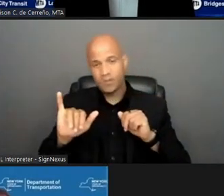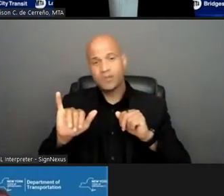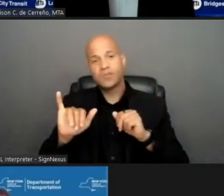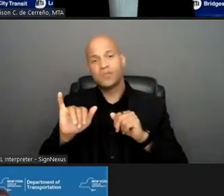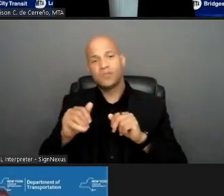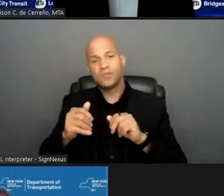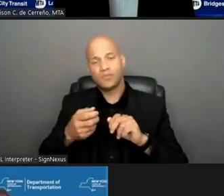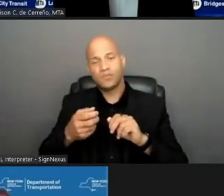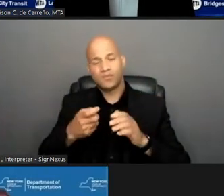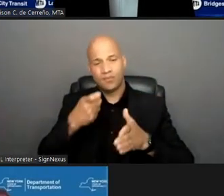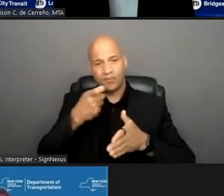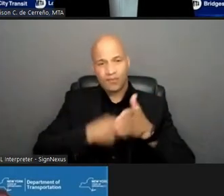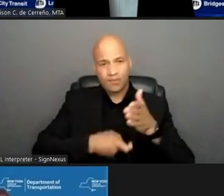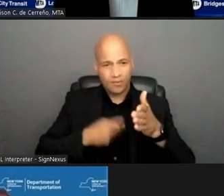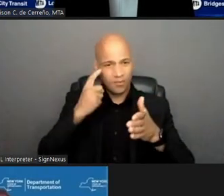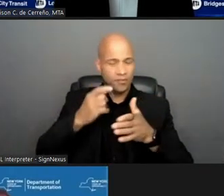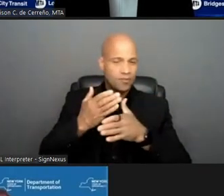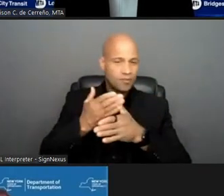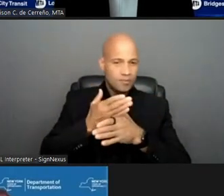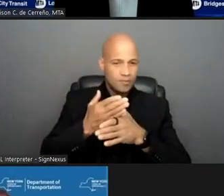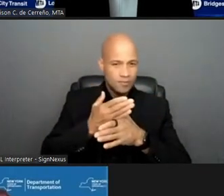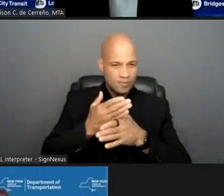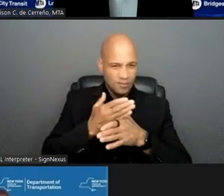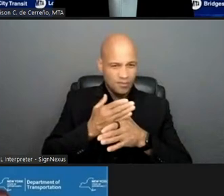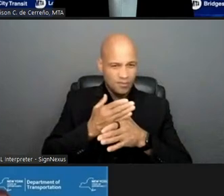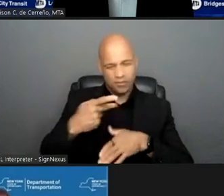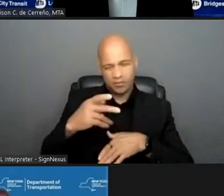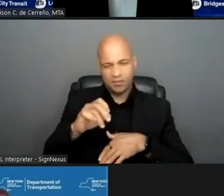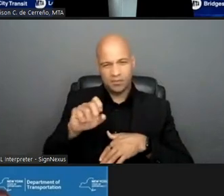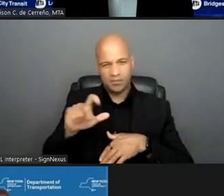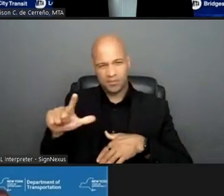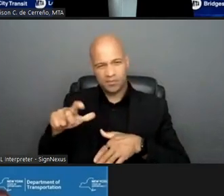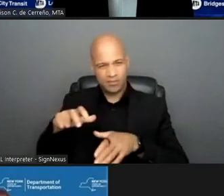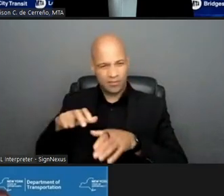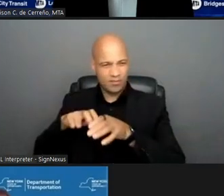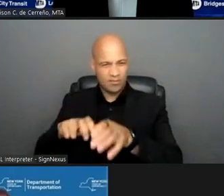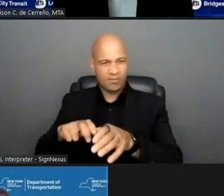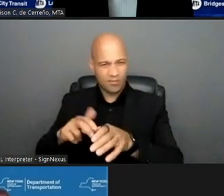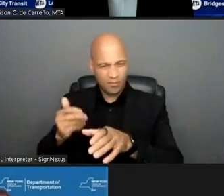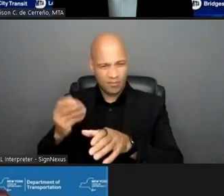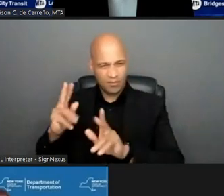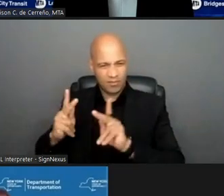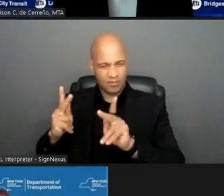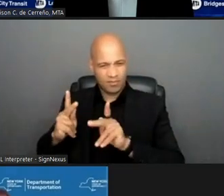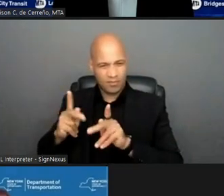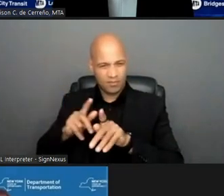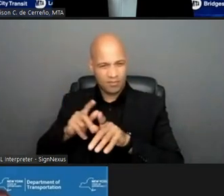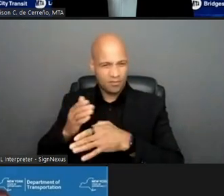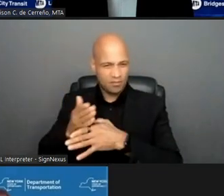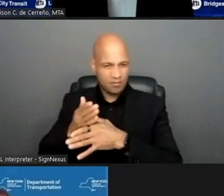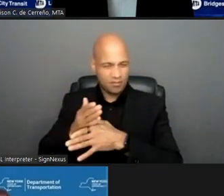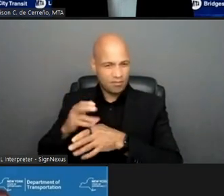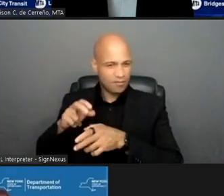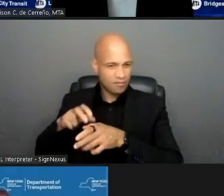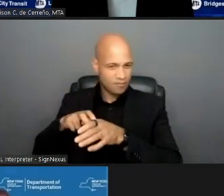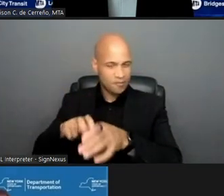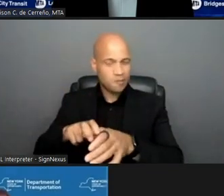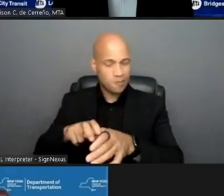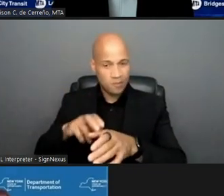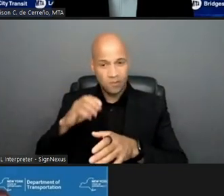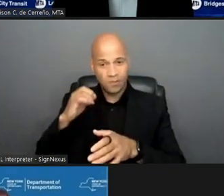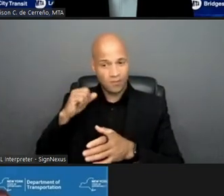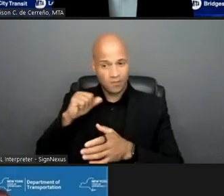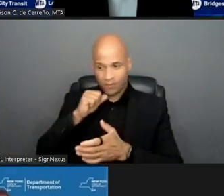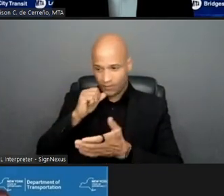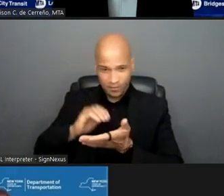on share or pool rides if CBD entrance tolls for fhbs are not Exempted we recommend that the